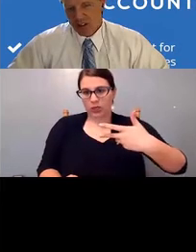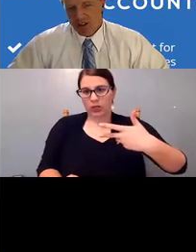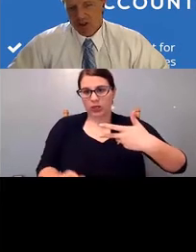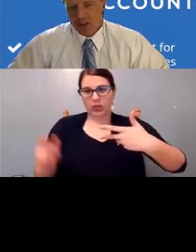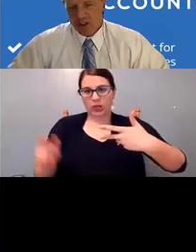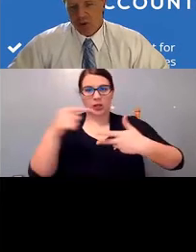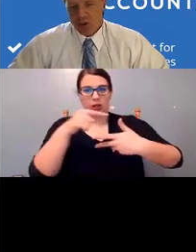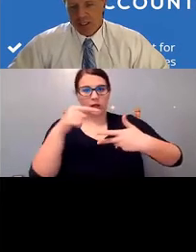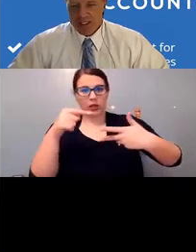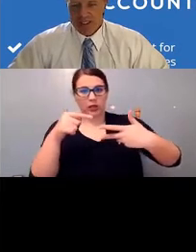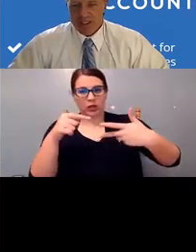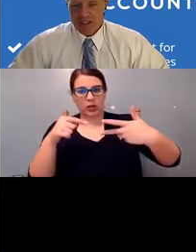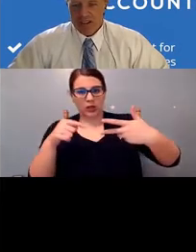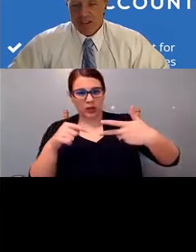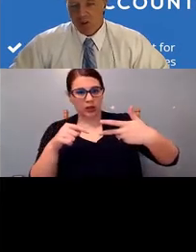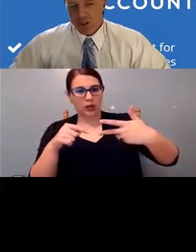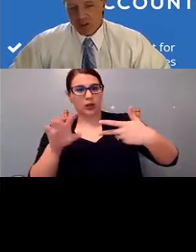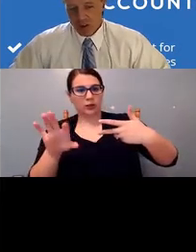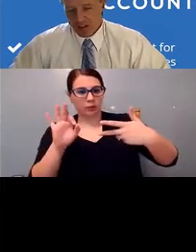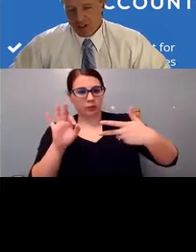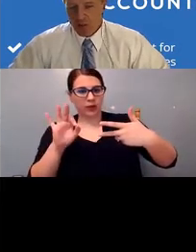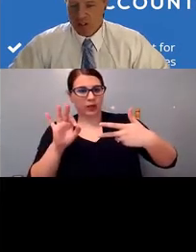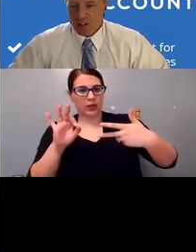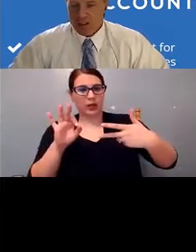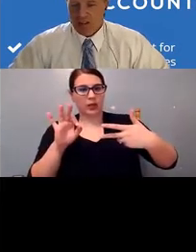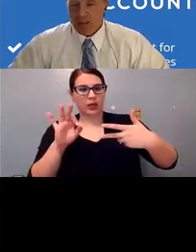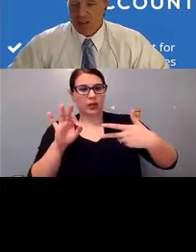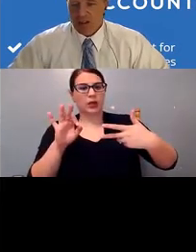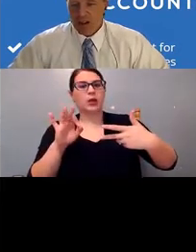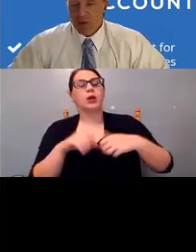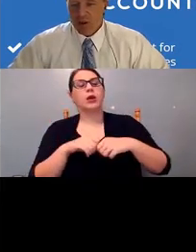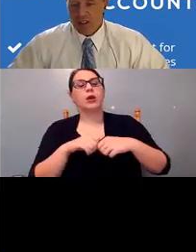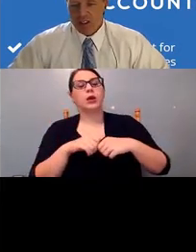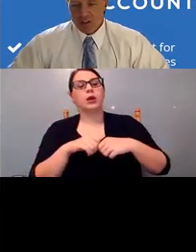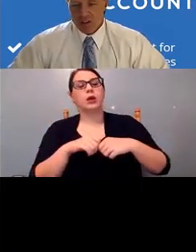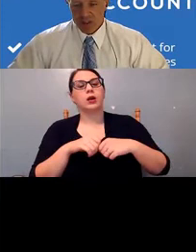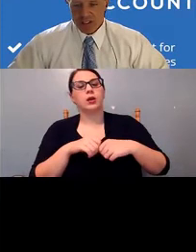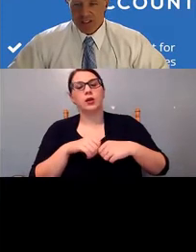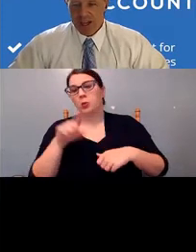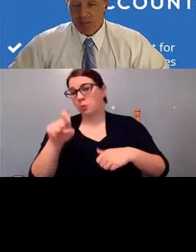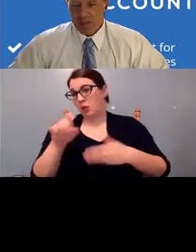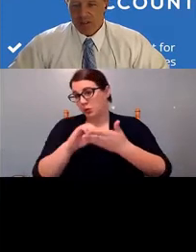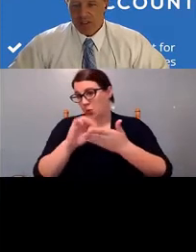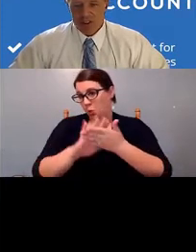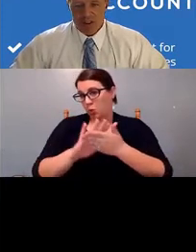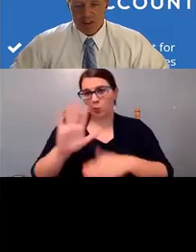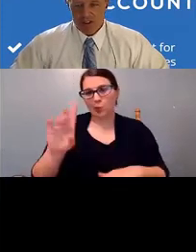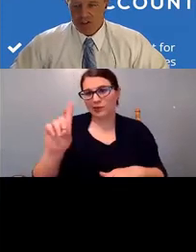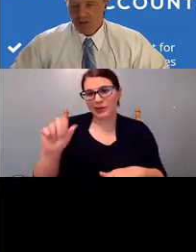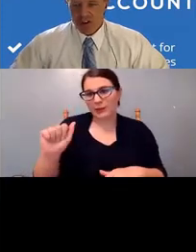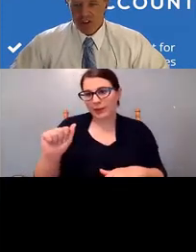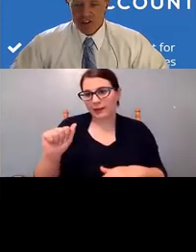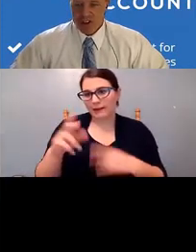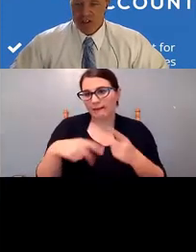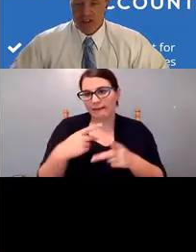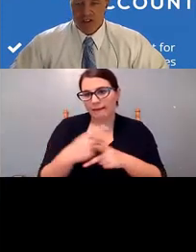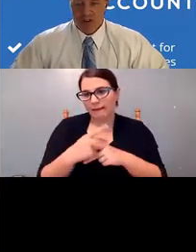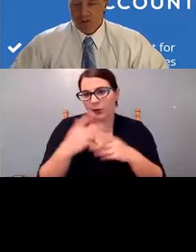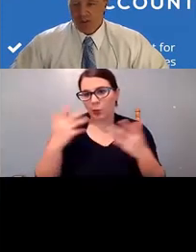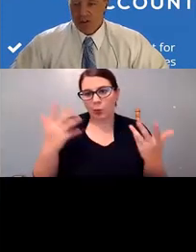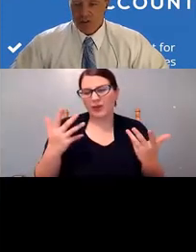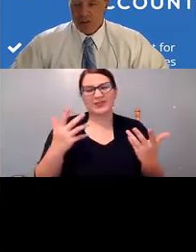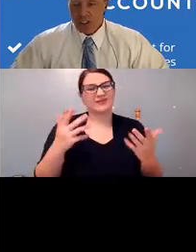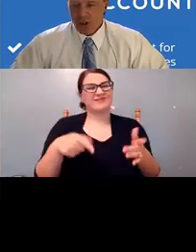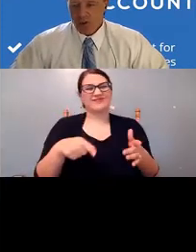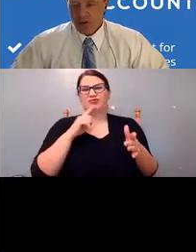here, you'll need to put in, or you're asked to put in, what the disability type is. These are just very generic sort